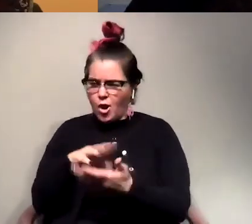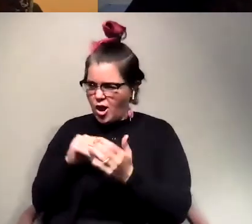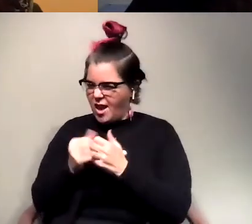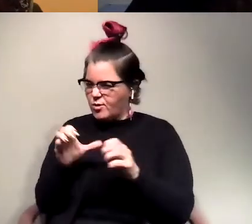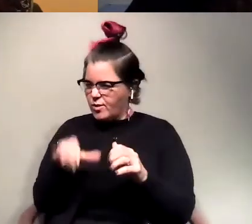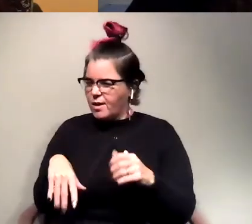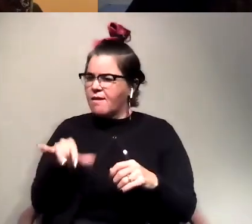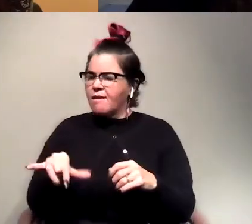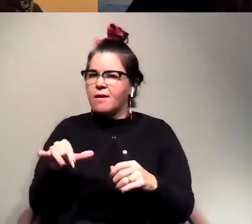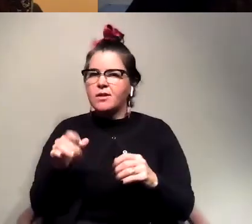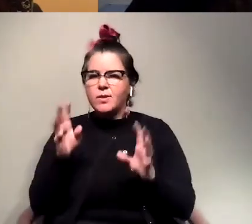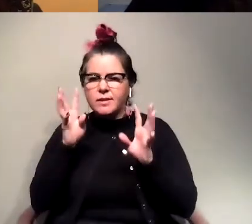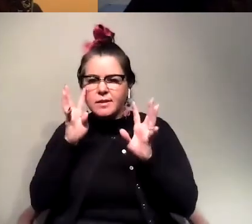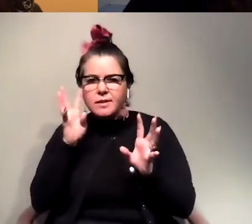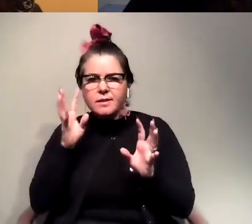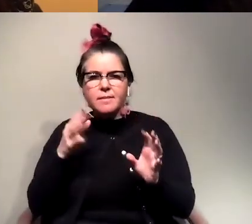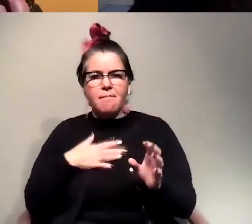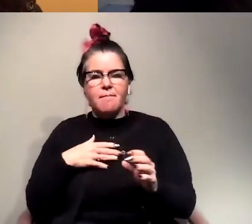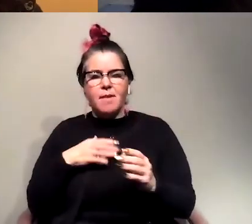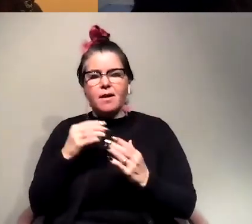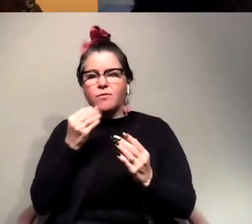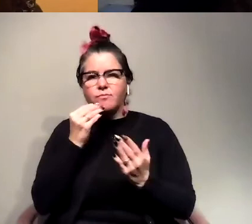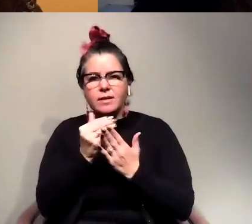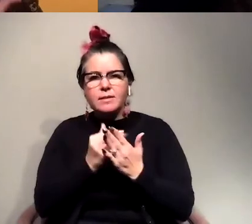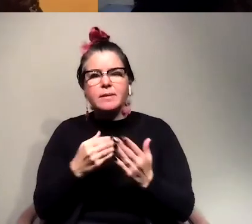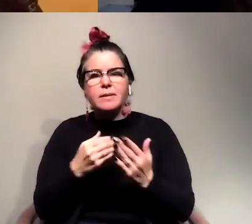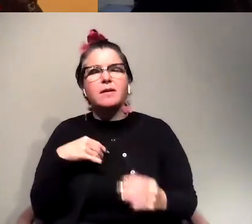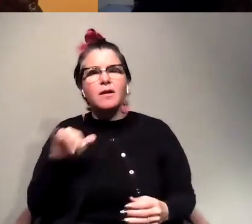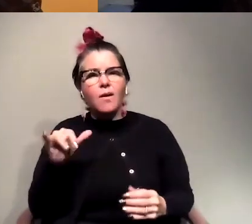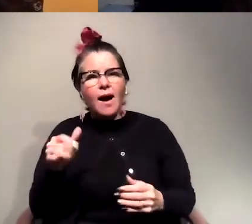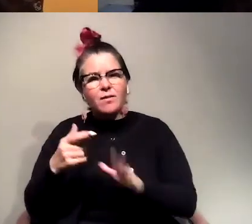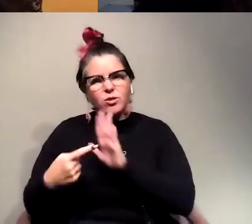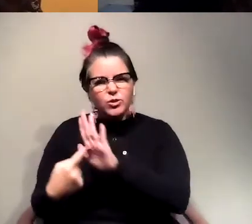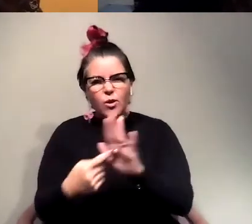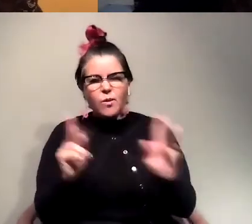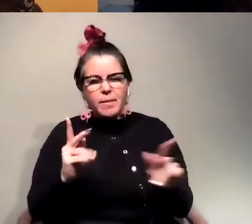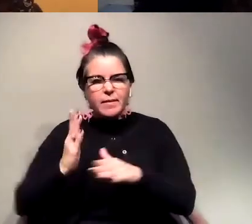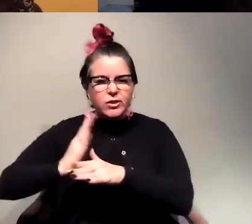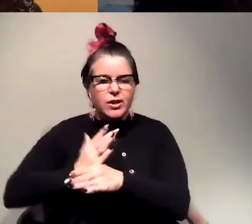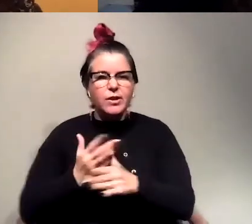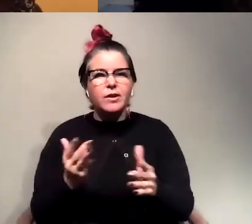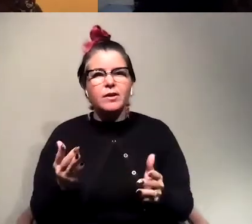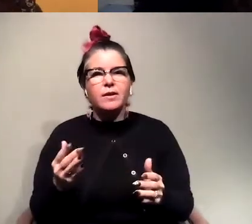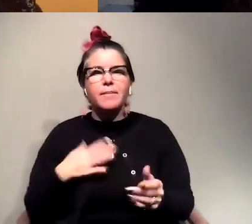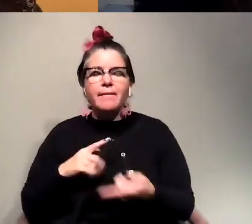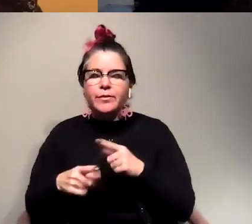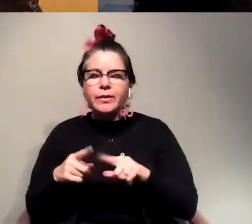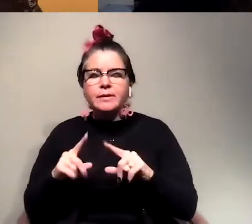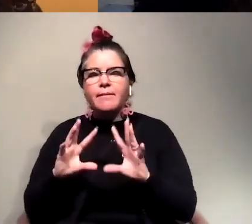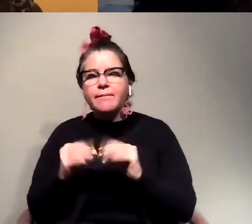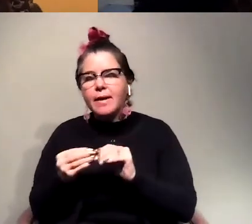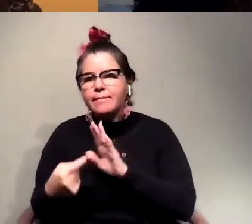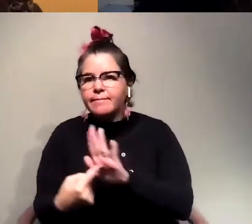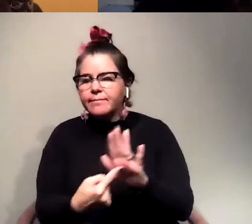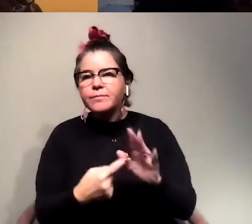I had generated some of my recipes, I have to show people. At least my friends and family. So I